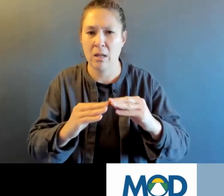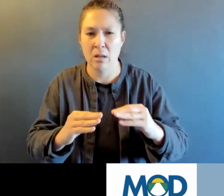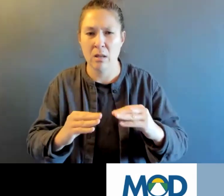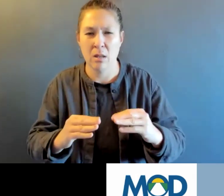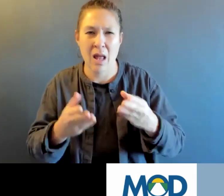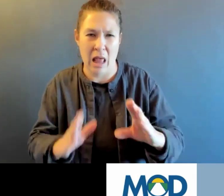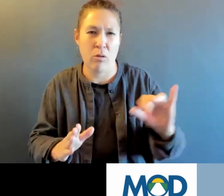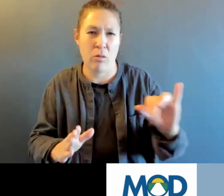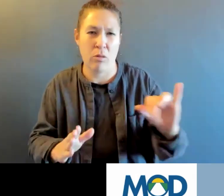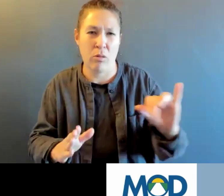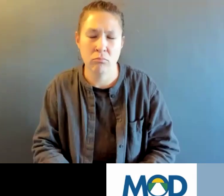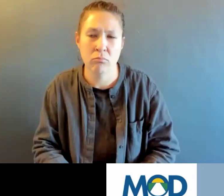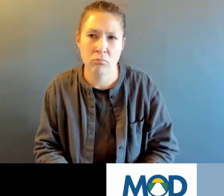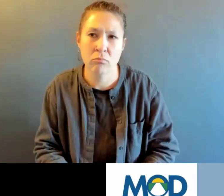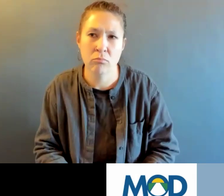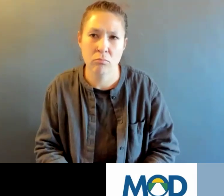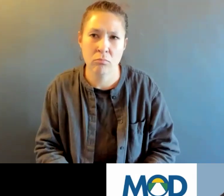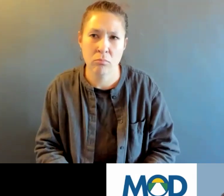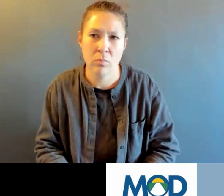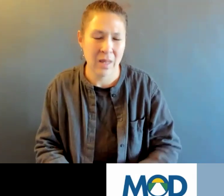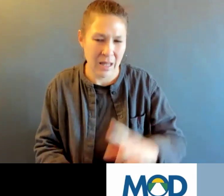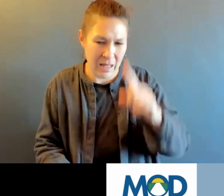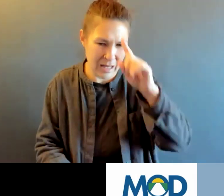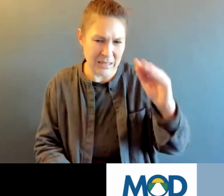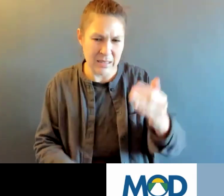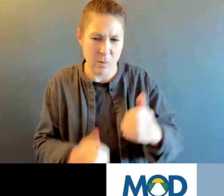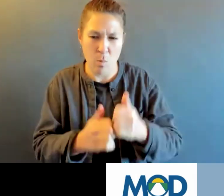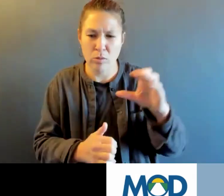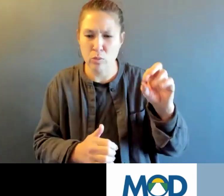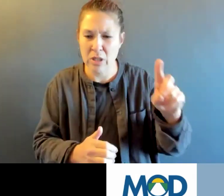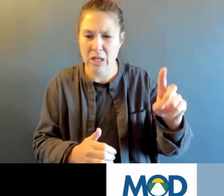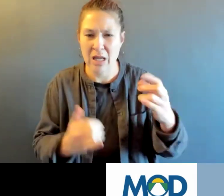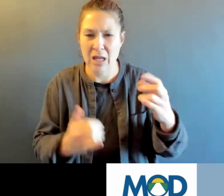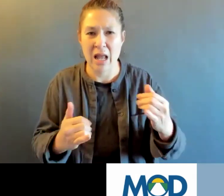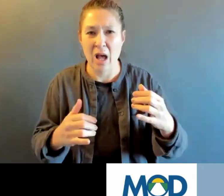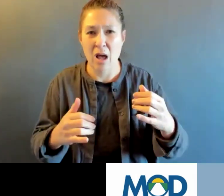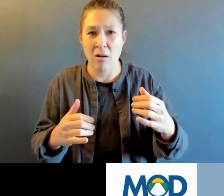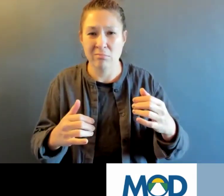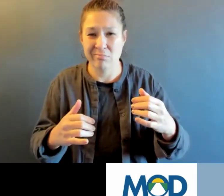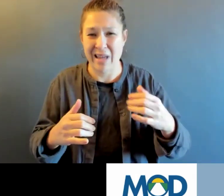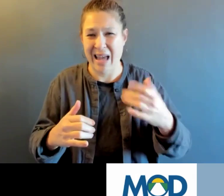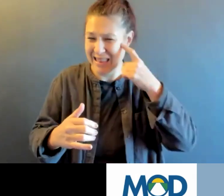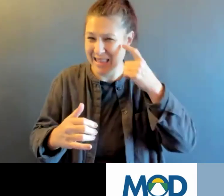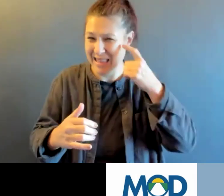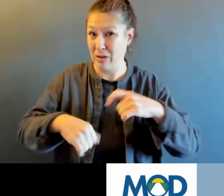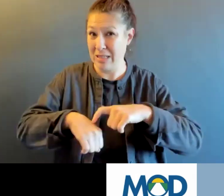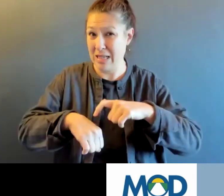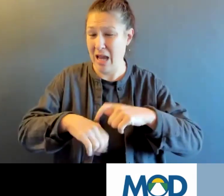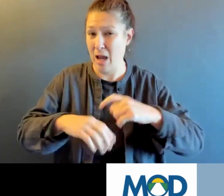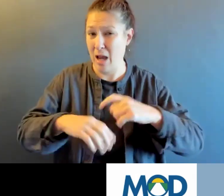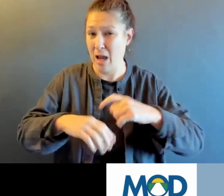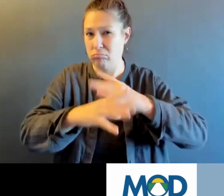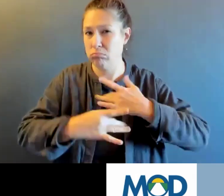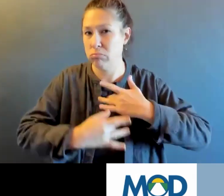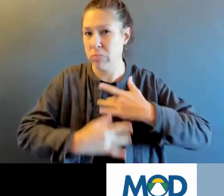although most commissions are meeting virtually now during this time. So, but we'll see where that goes.